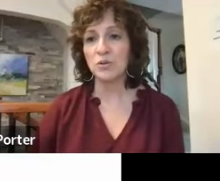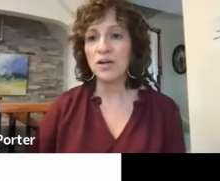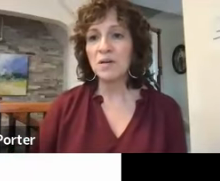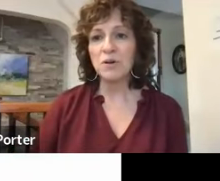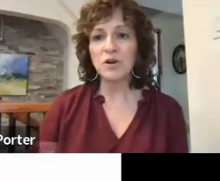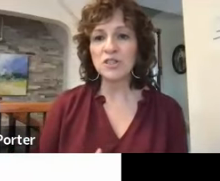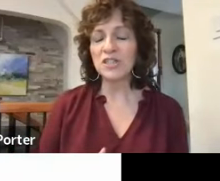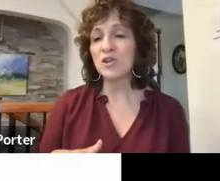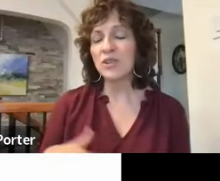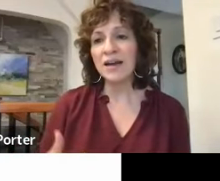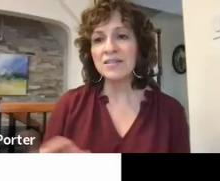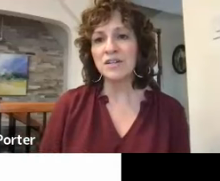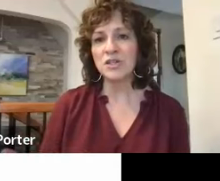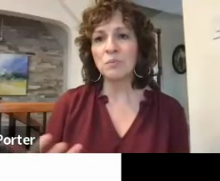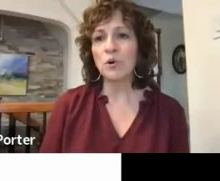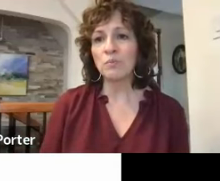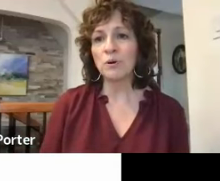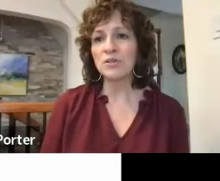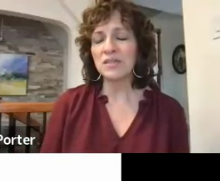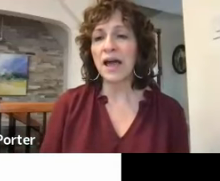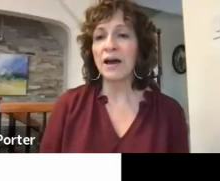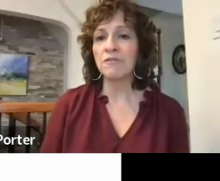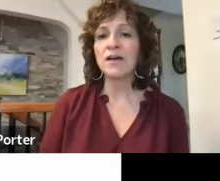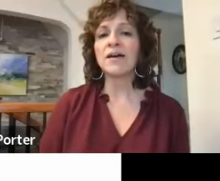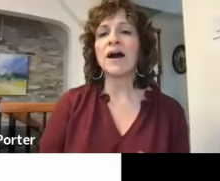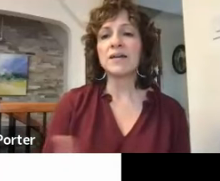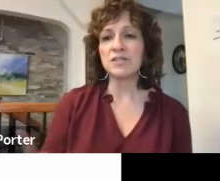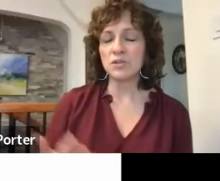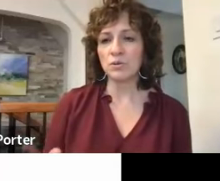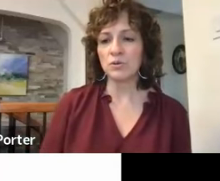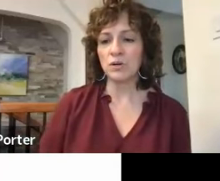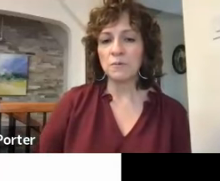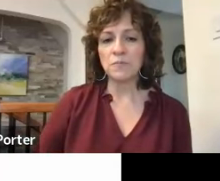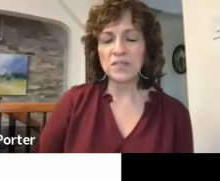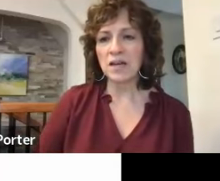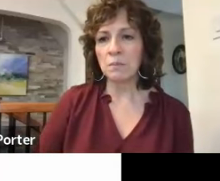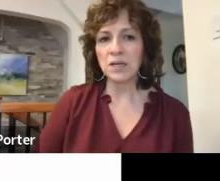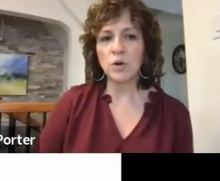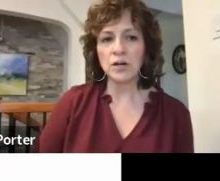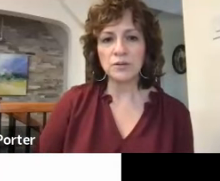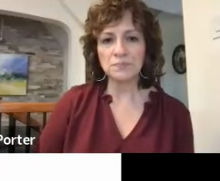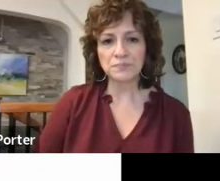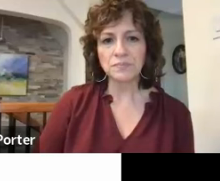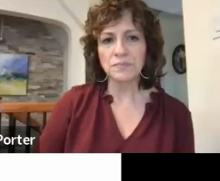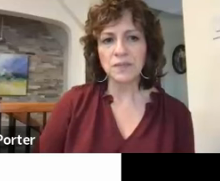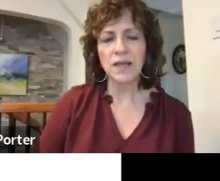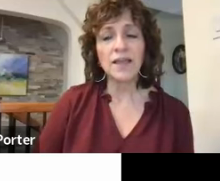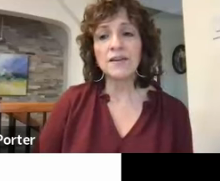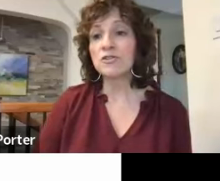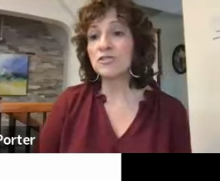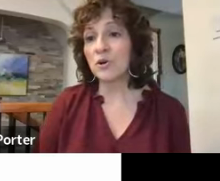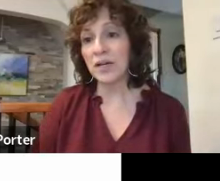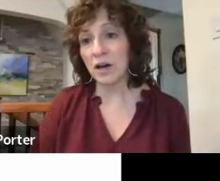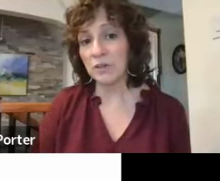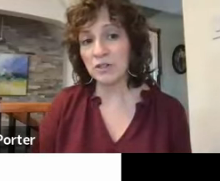but I do peer coaching. So that is such an important person to have guide us through this kind of muddy water.